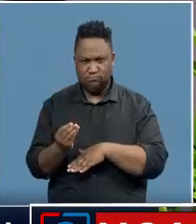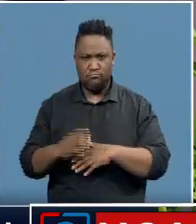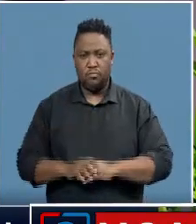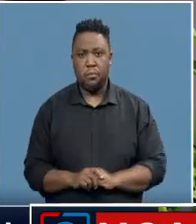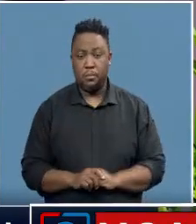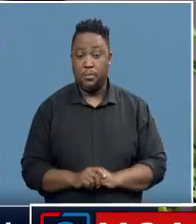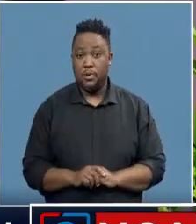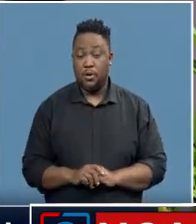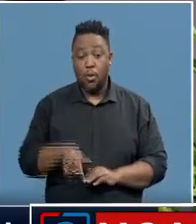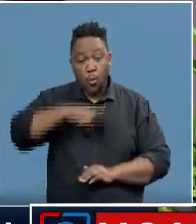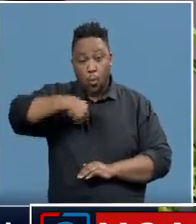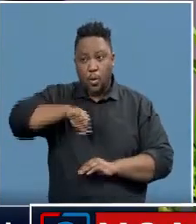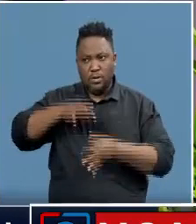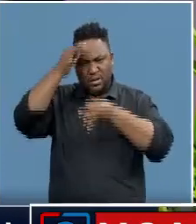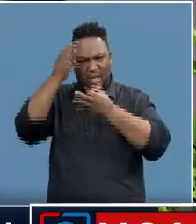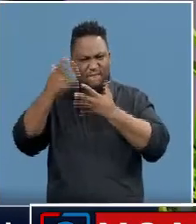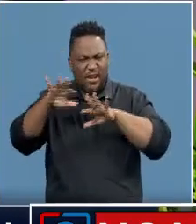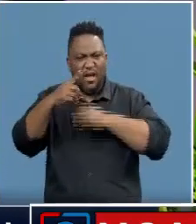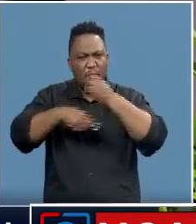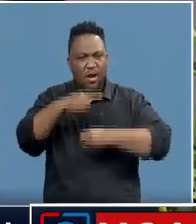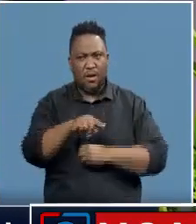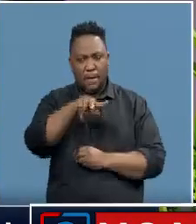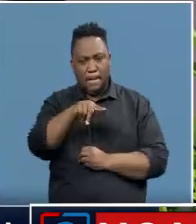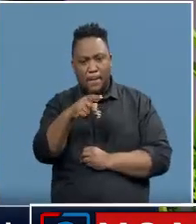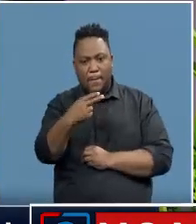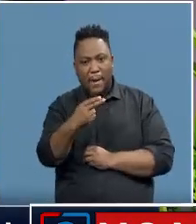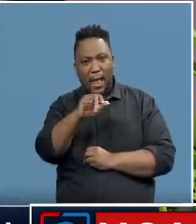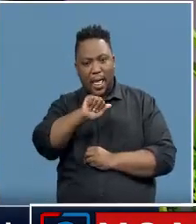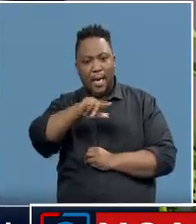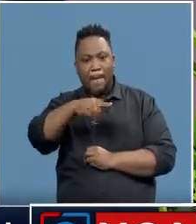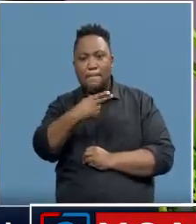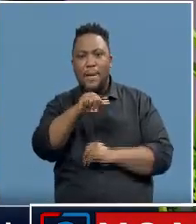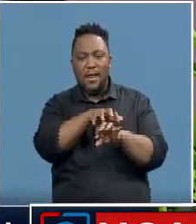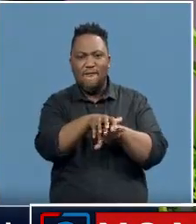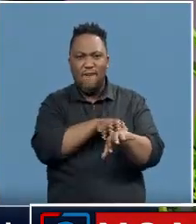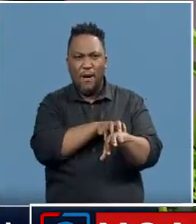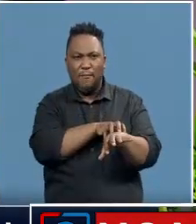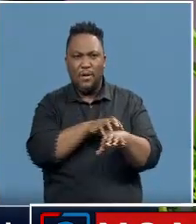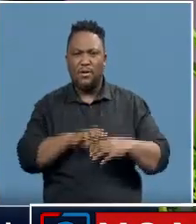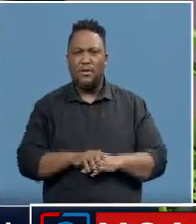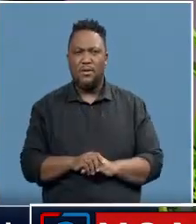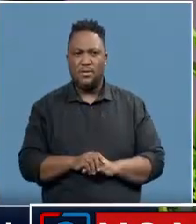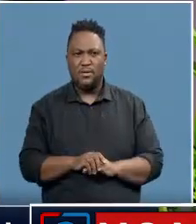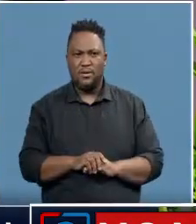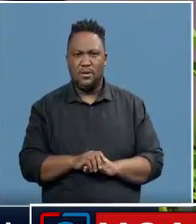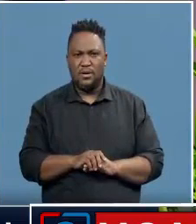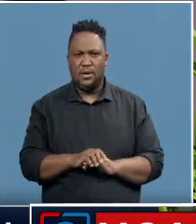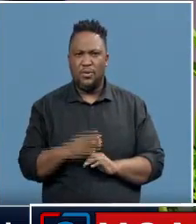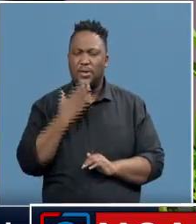And we decided on Palapala because we said, can you allow everything else to be